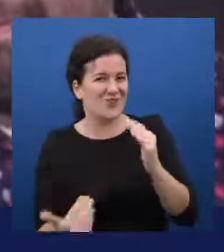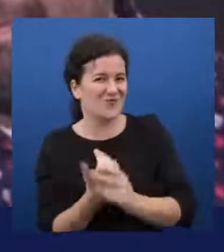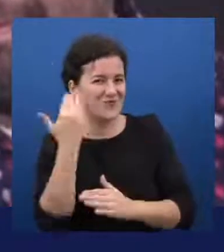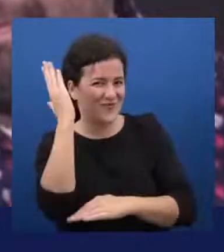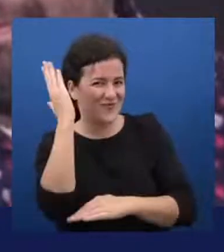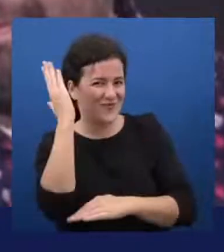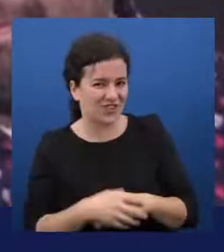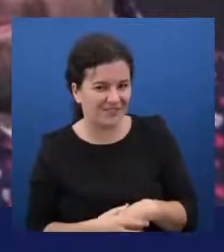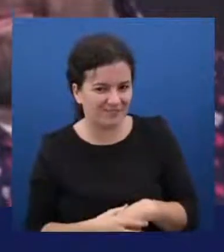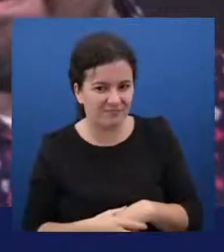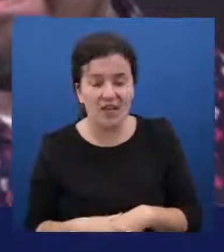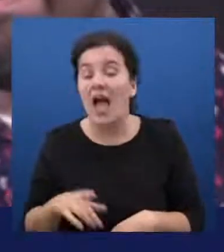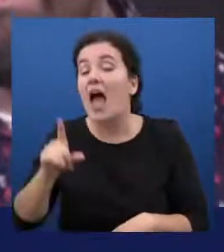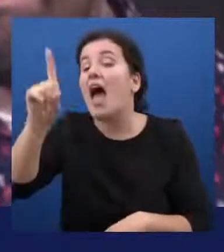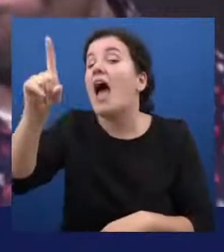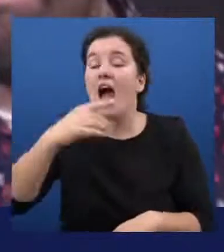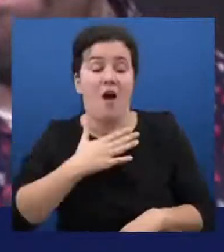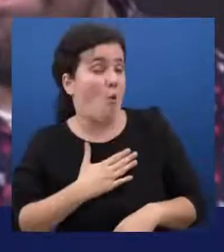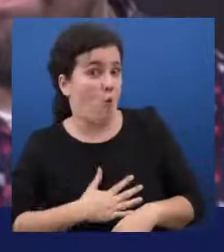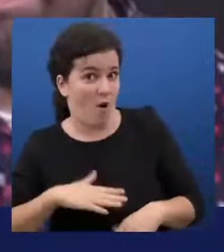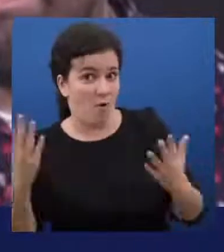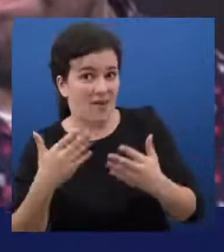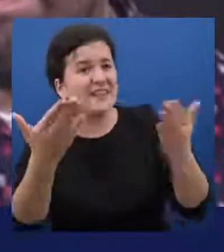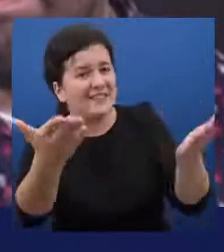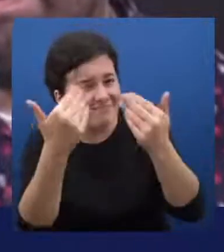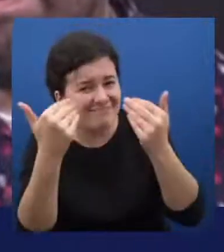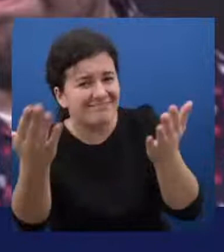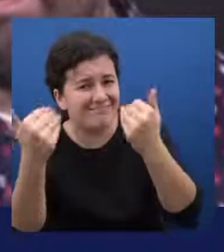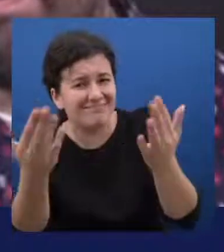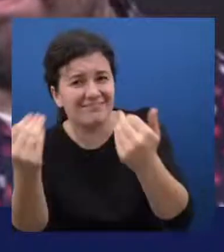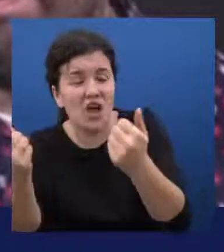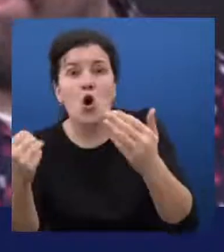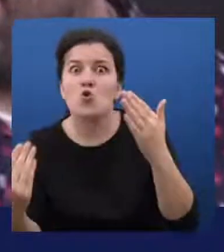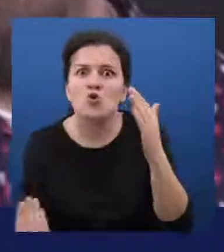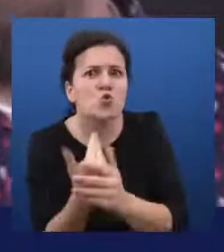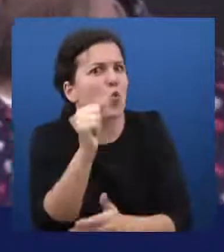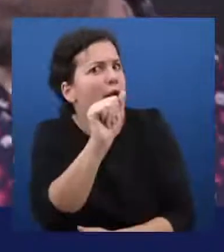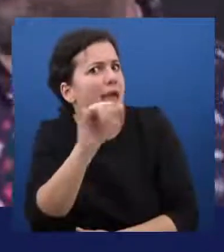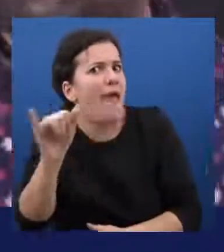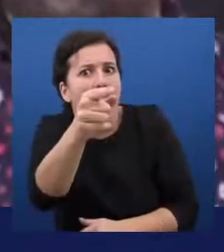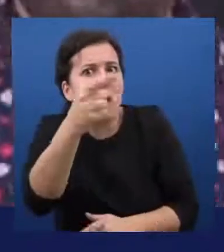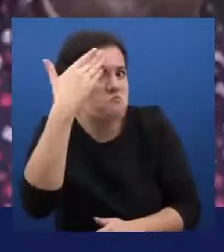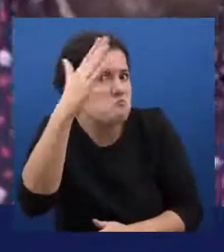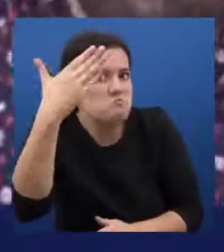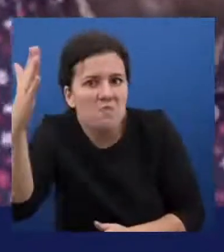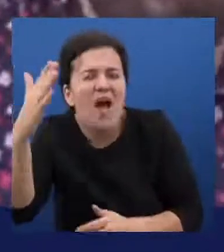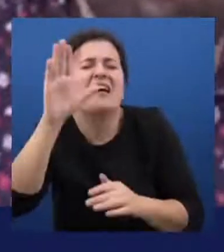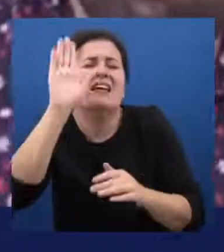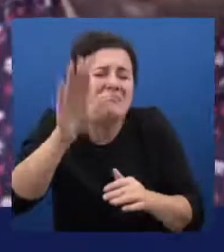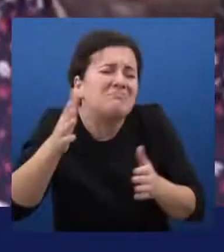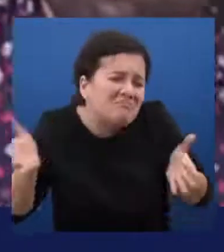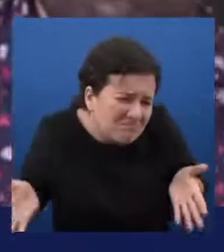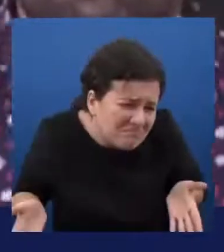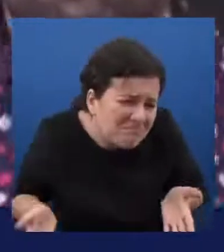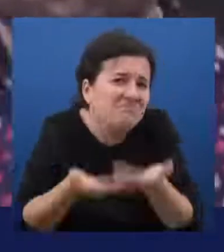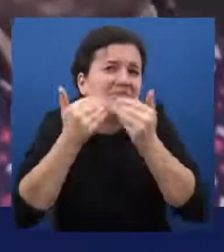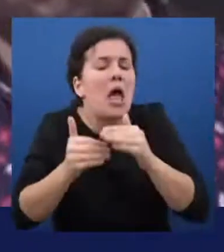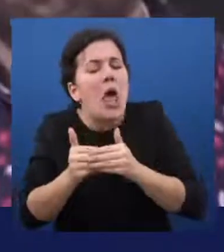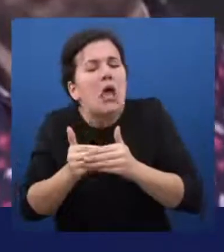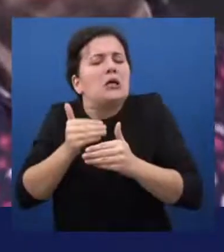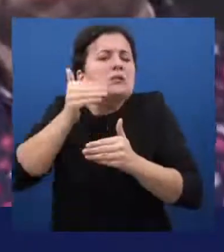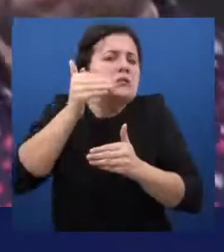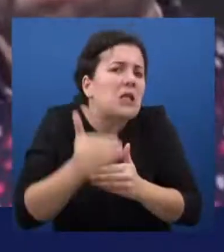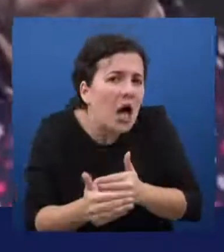would just like to invite everyone that's really new to AI. I mean, just start and take your starting path.